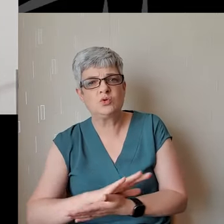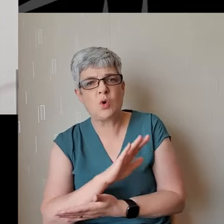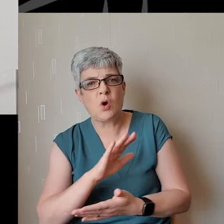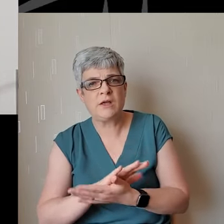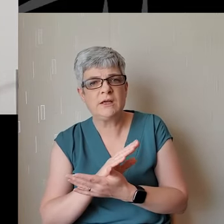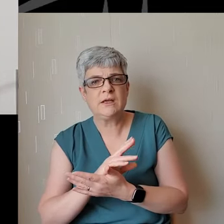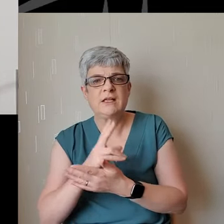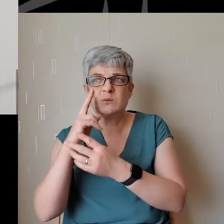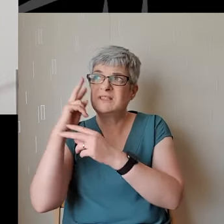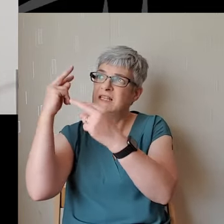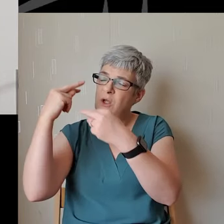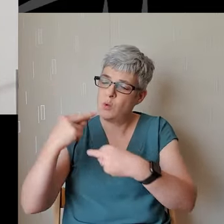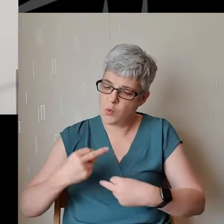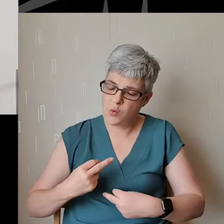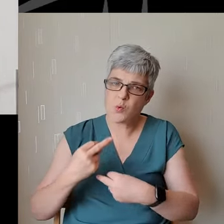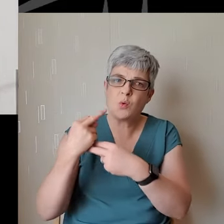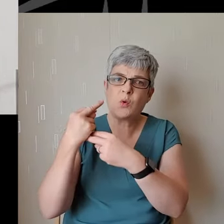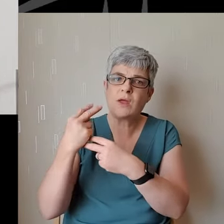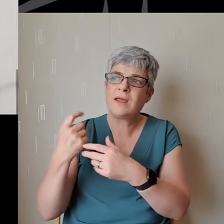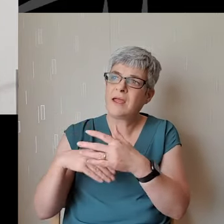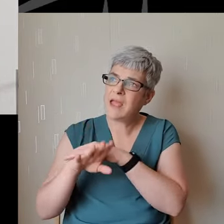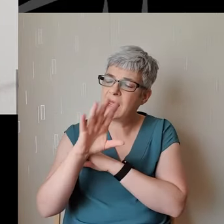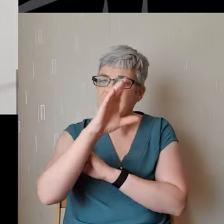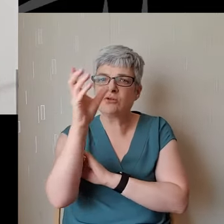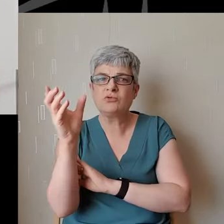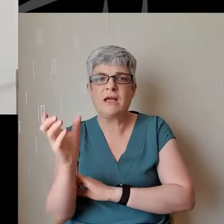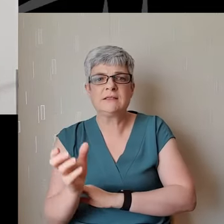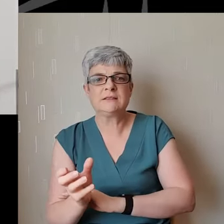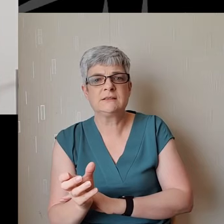and whose we are in Christ.